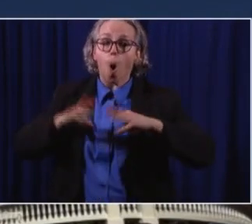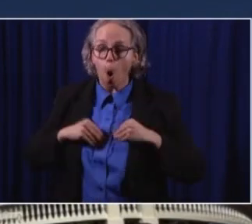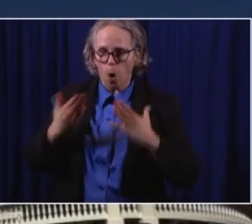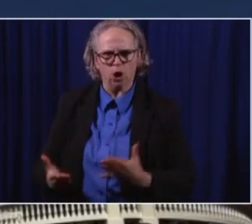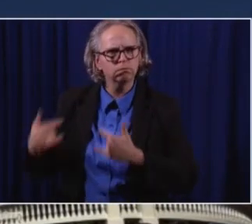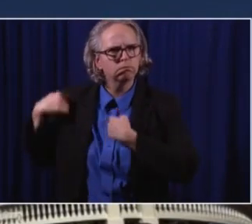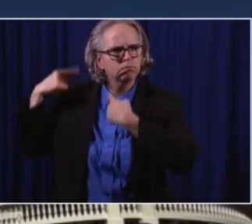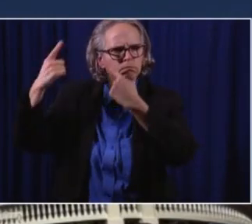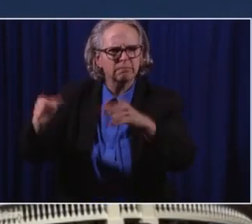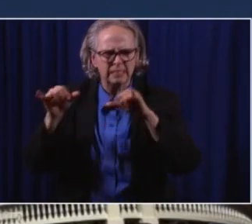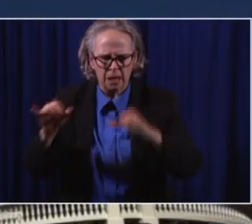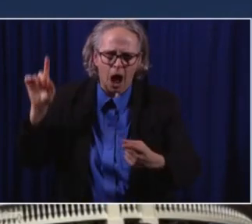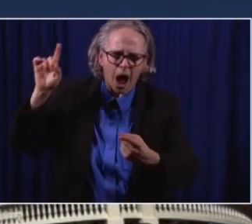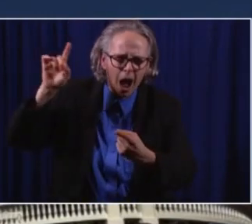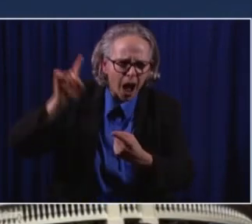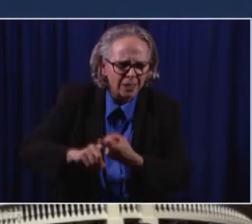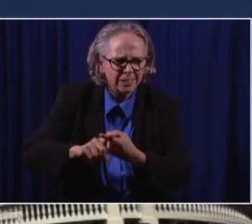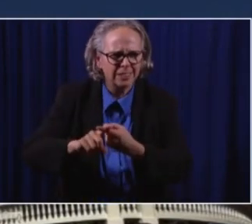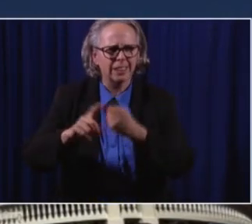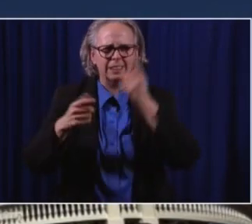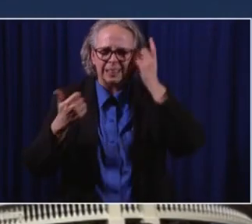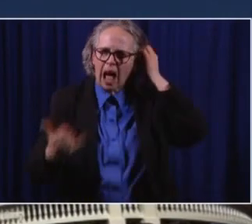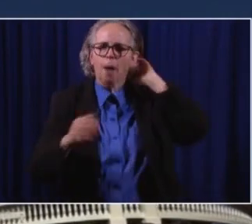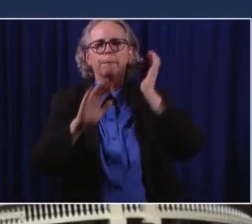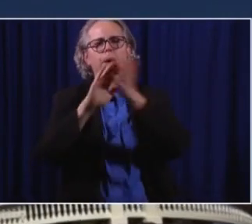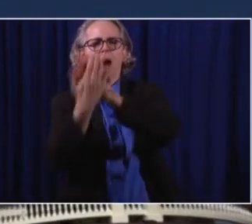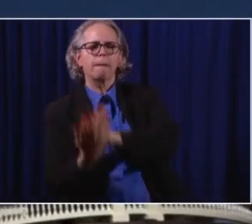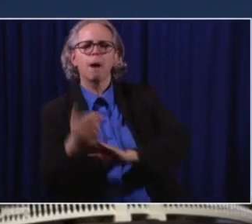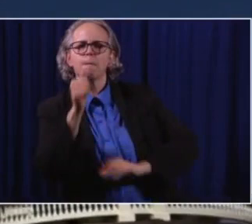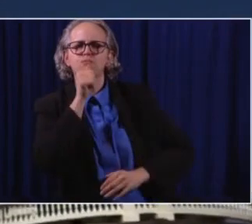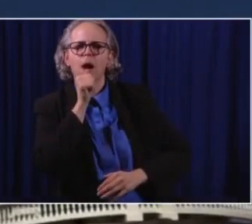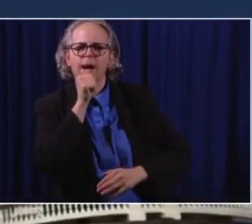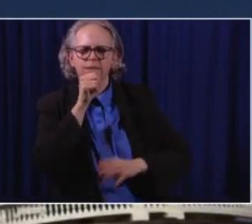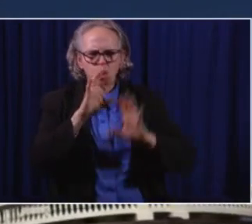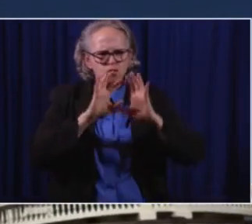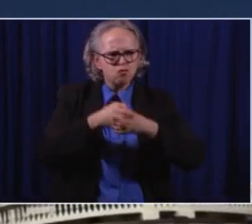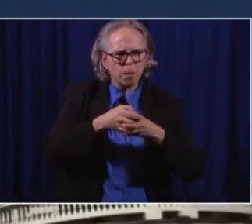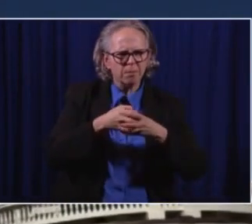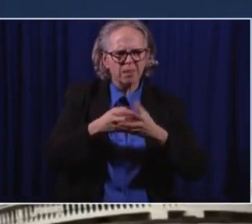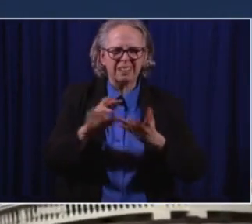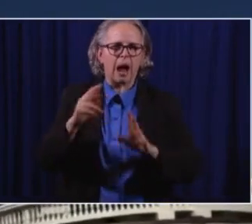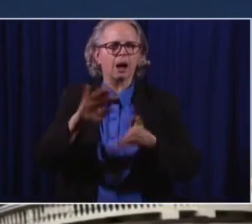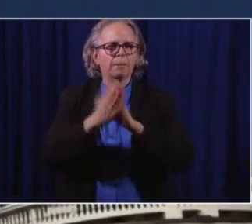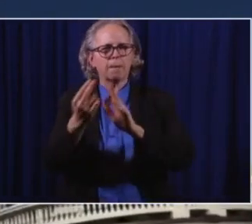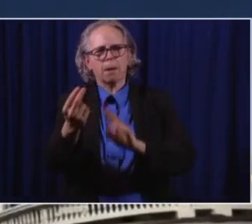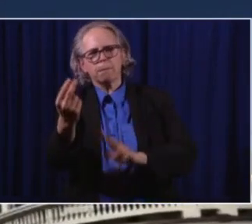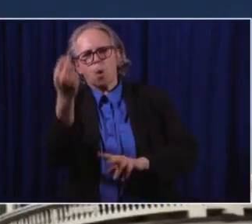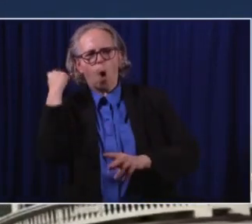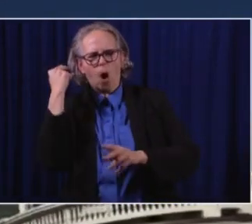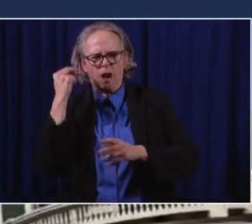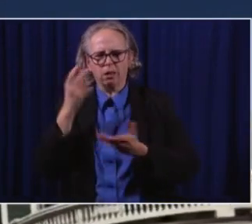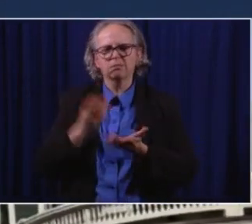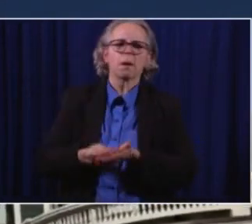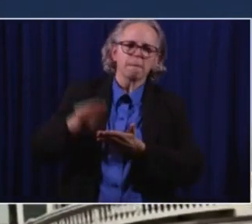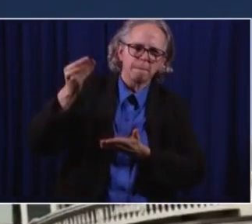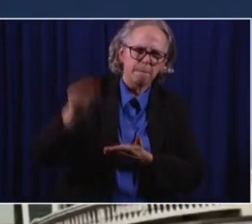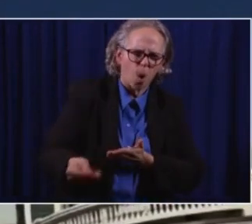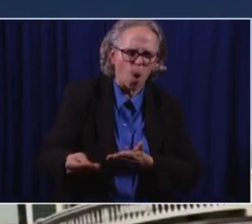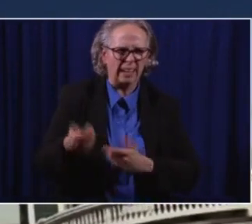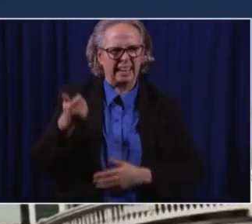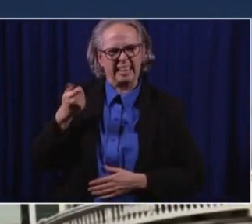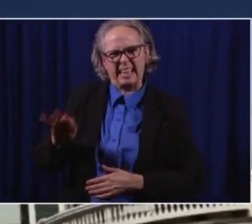the hands of a private group called the Harding Memorial Association in 1925 after Mrs. Harding